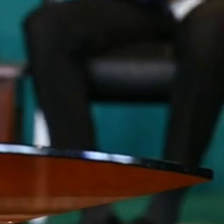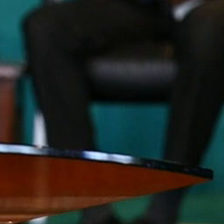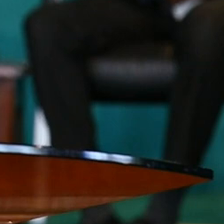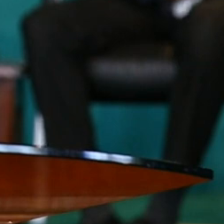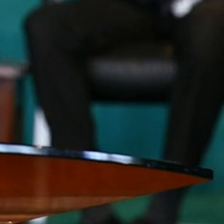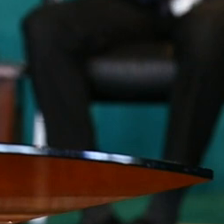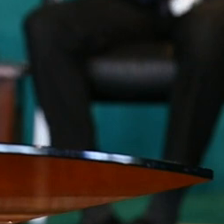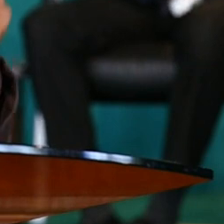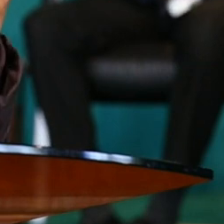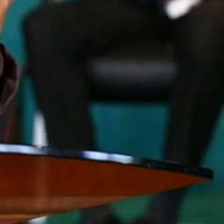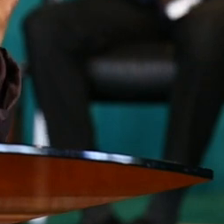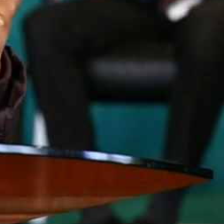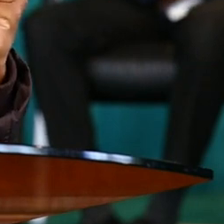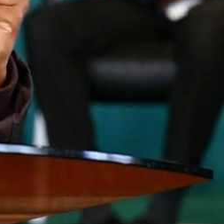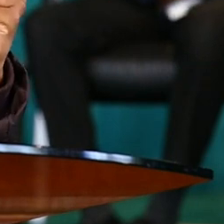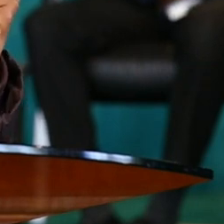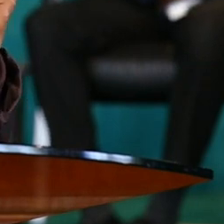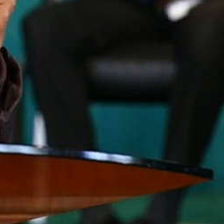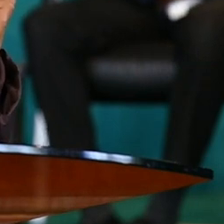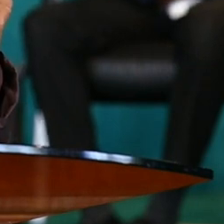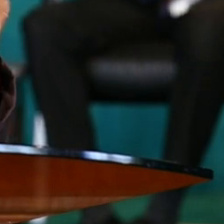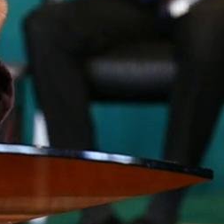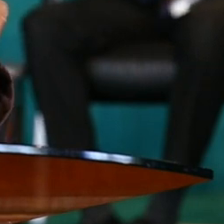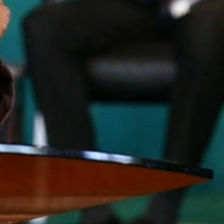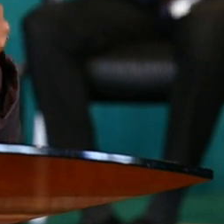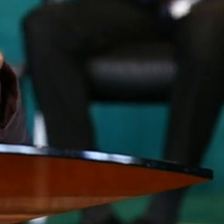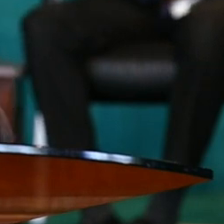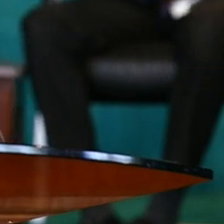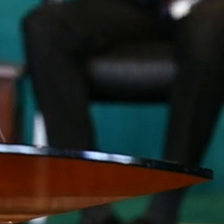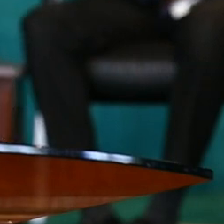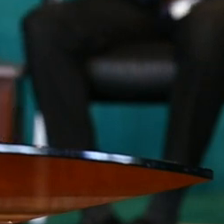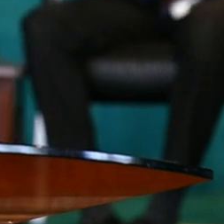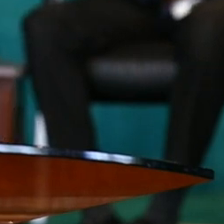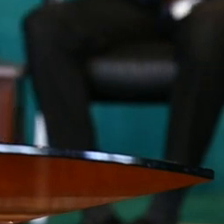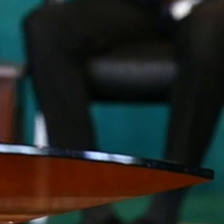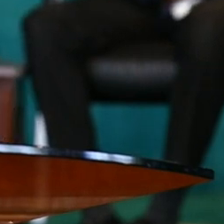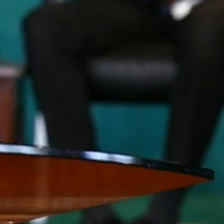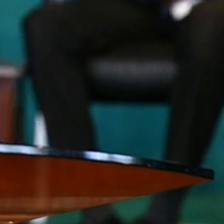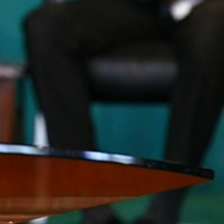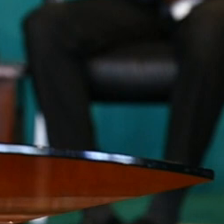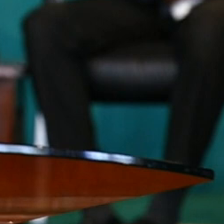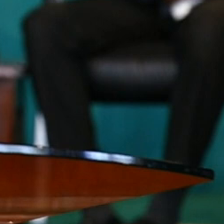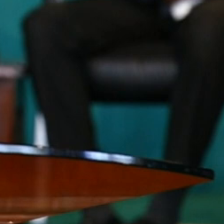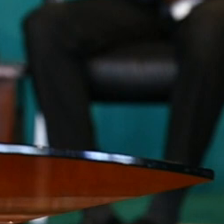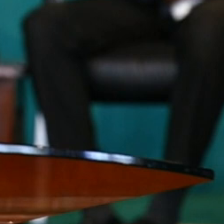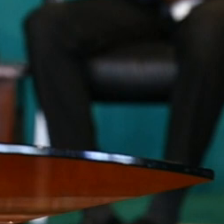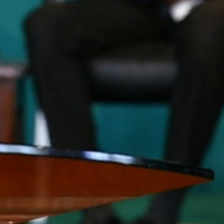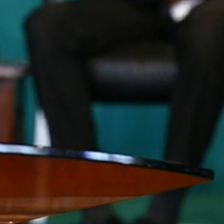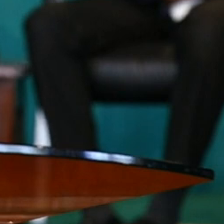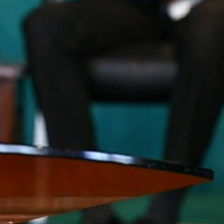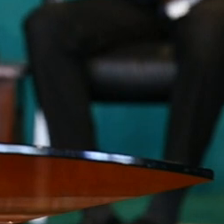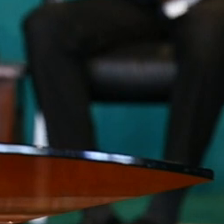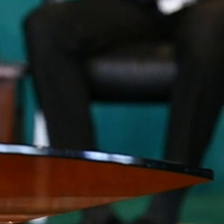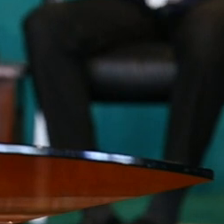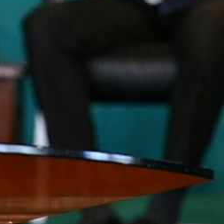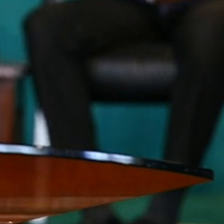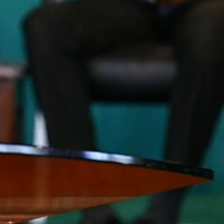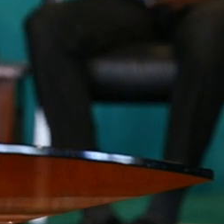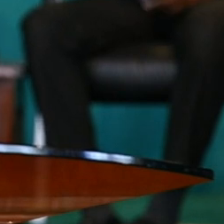Happy Sabbath, and welcome to the 13th lesson of the third quarter of the Teens Cornerstone Connections lesson of